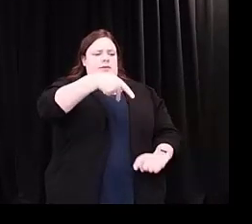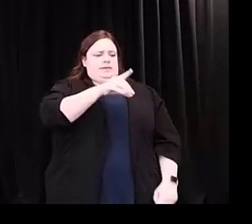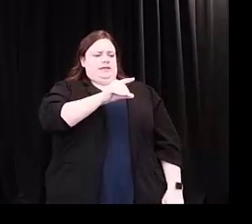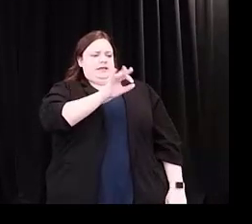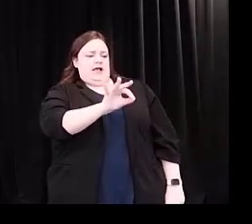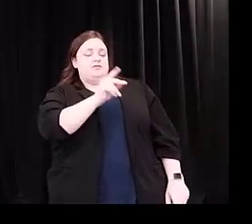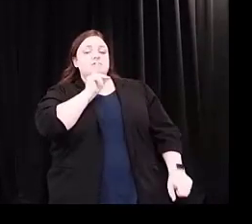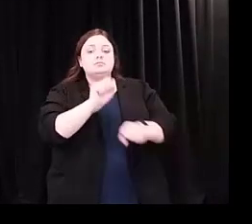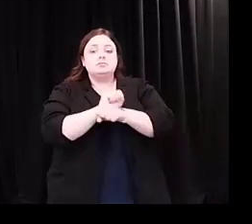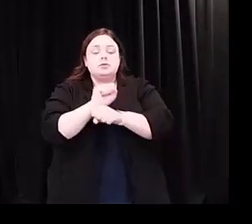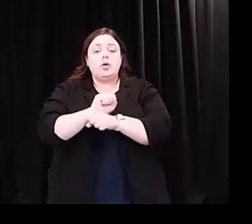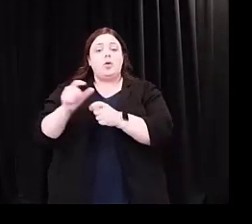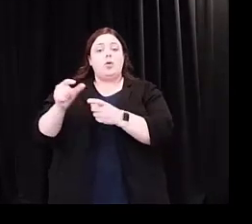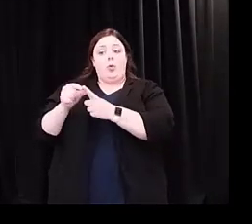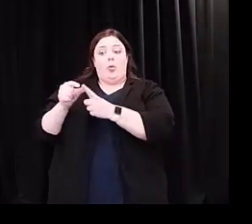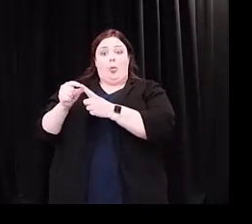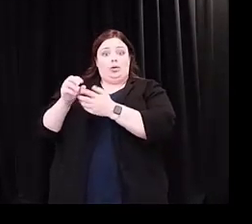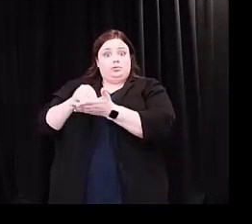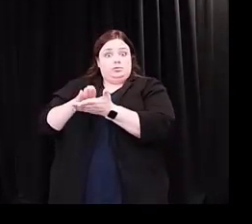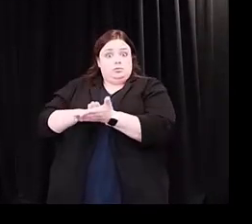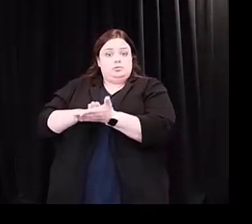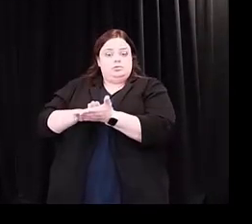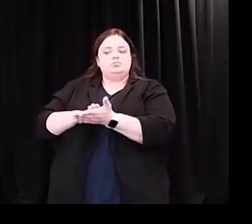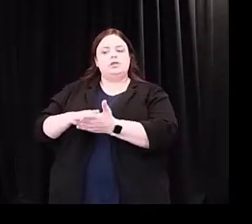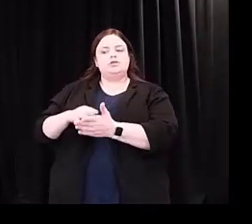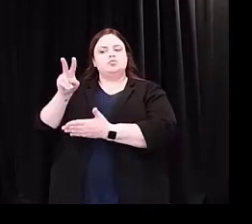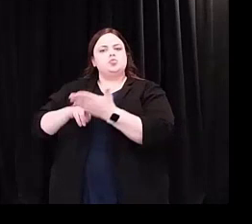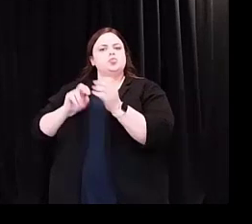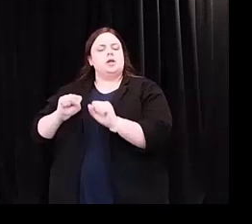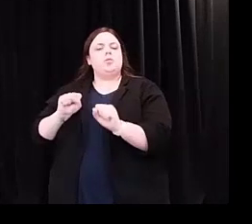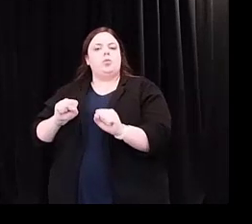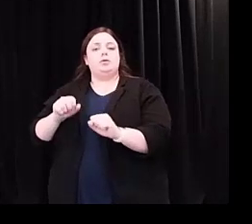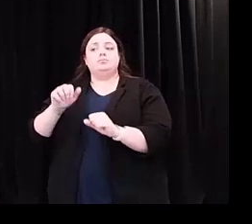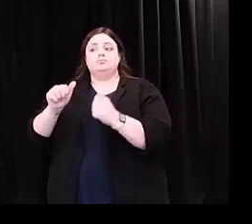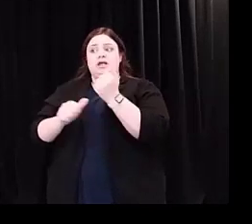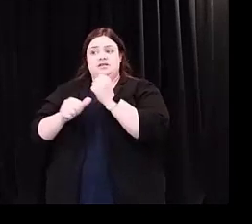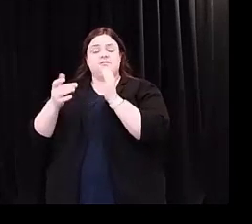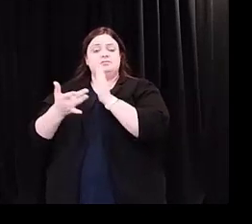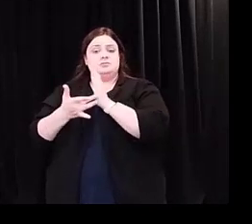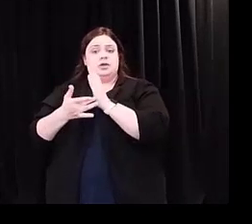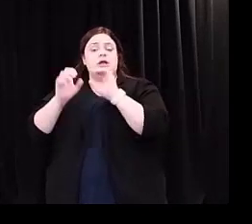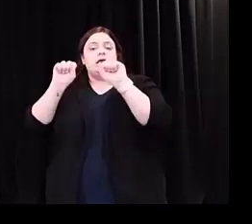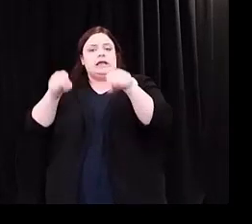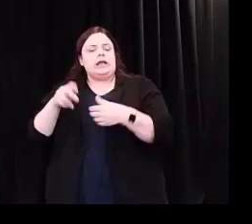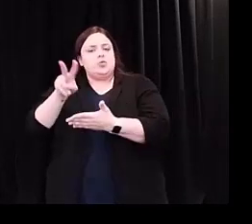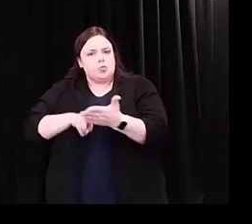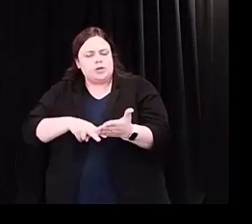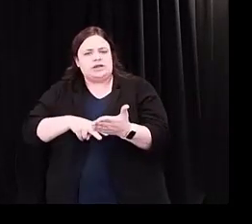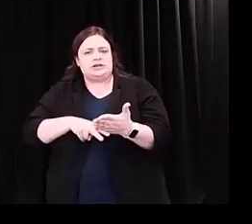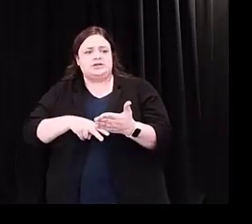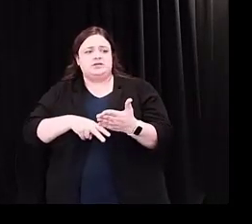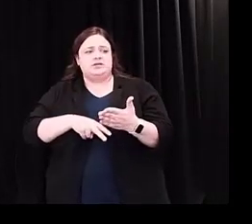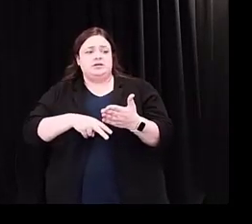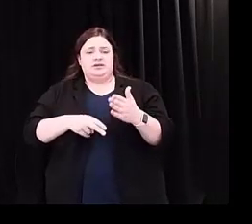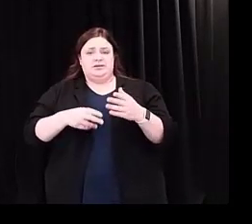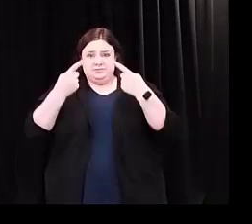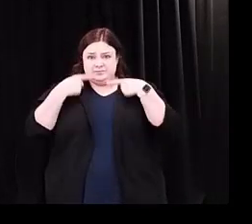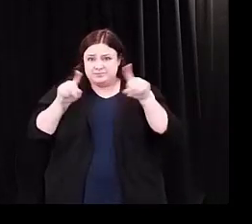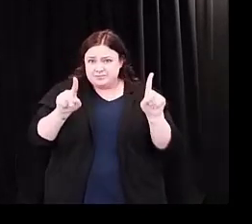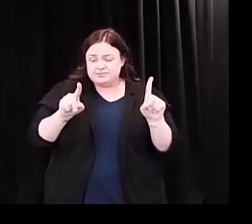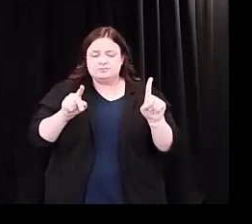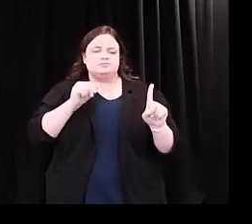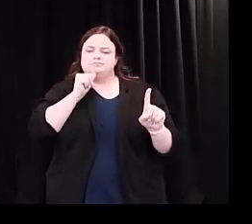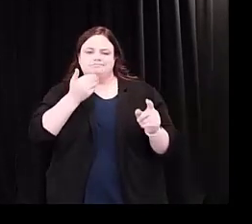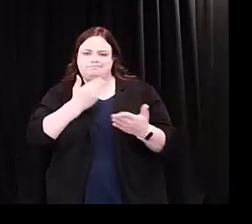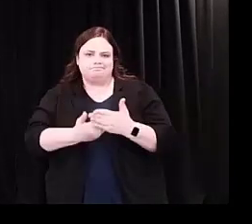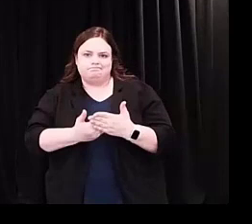actual Word document, it is readable. Assistive technology can read this. It can't navigate it well, but it can read it. And so